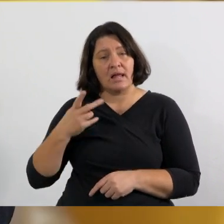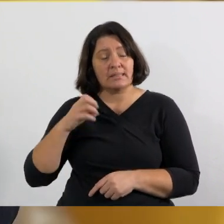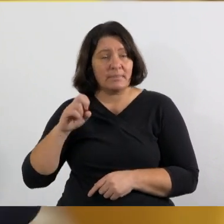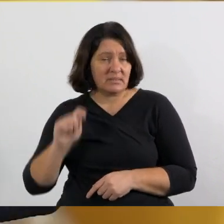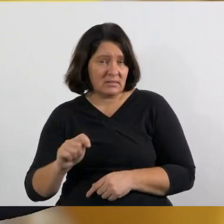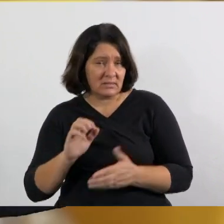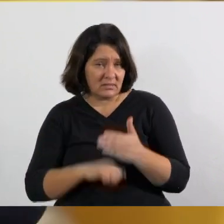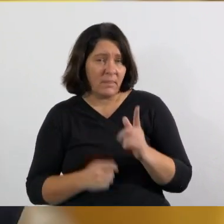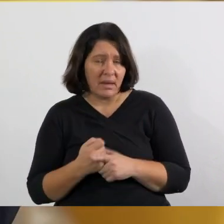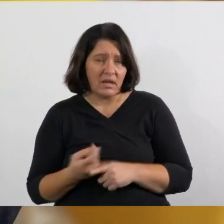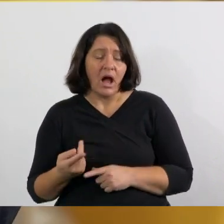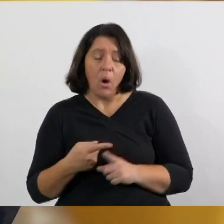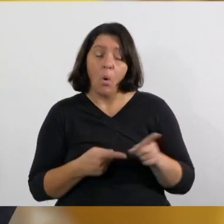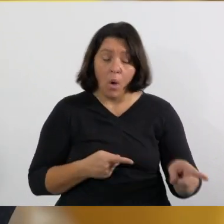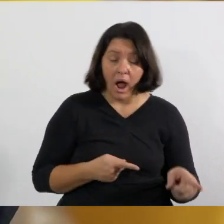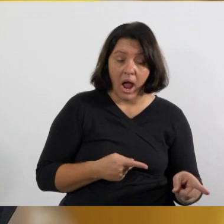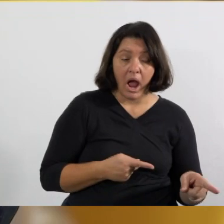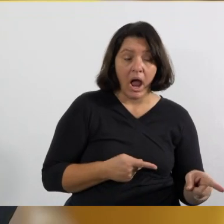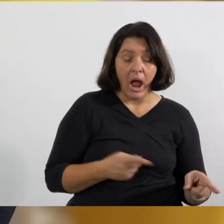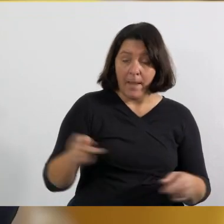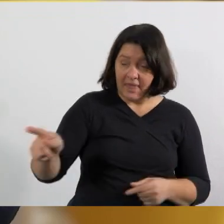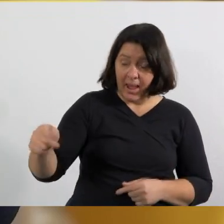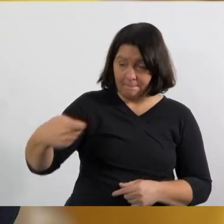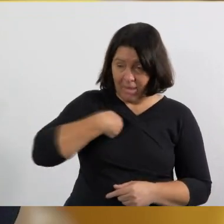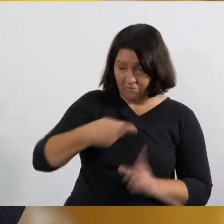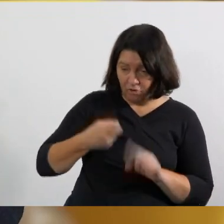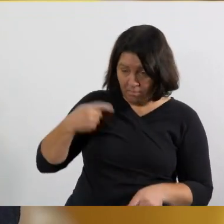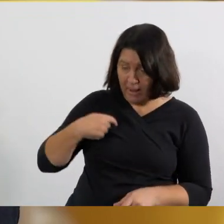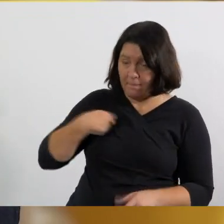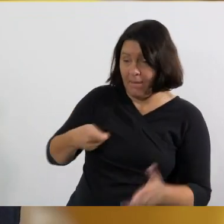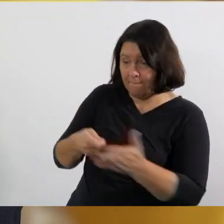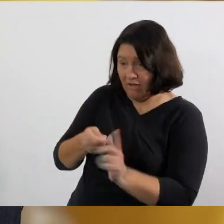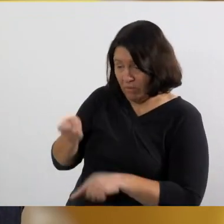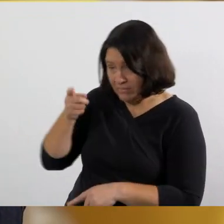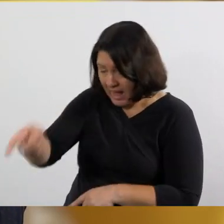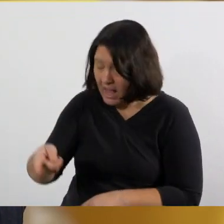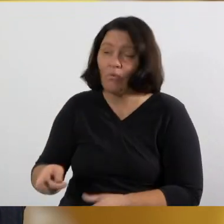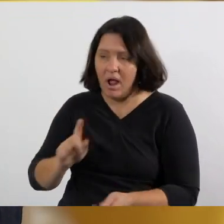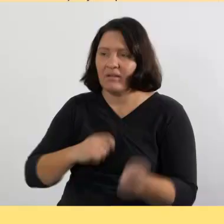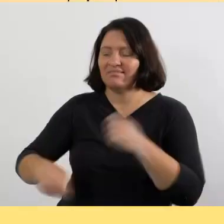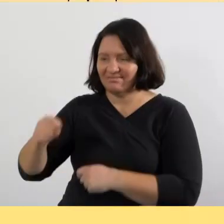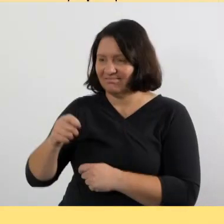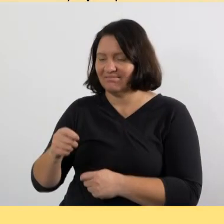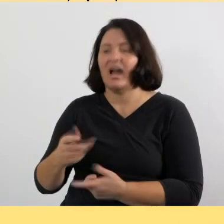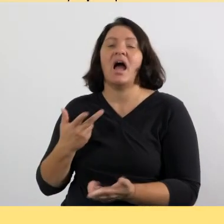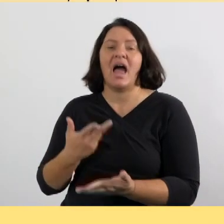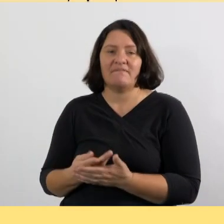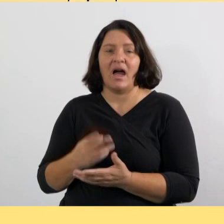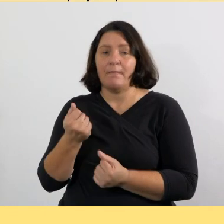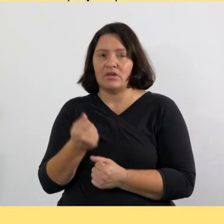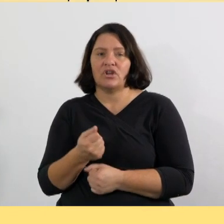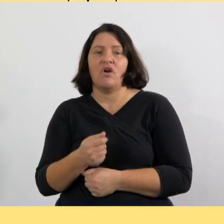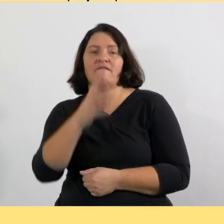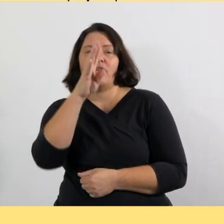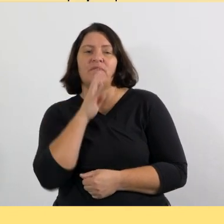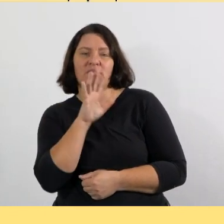on. This can be transfers between our debtors accounts and our creditors accounts, 4,500. You would then